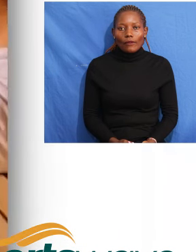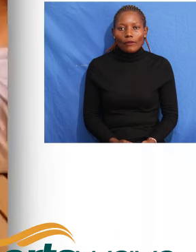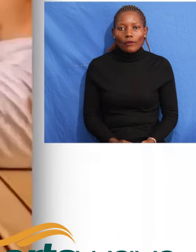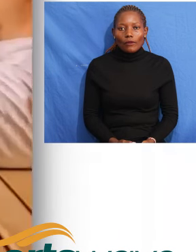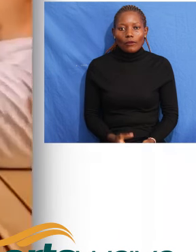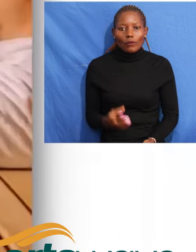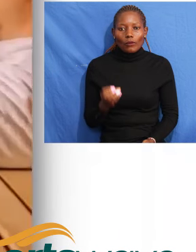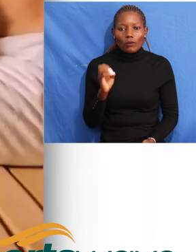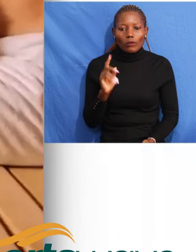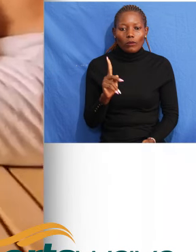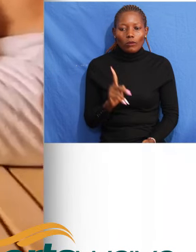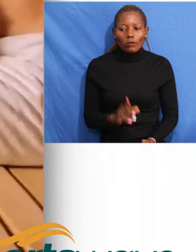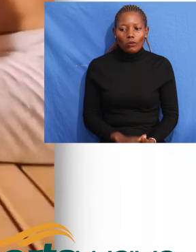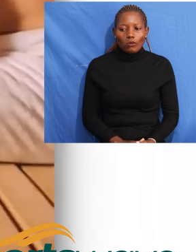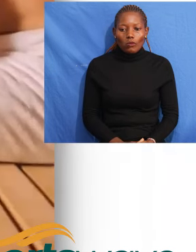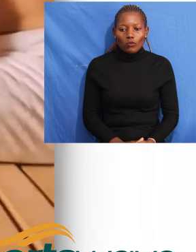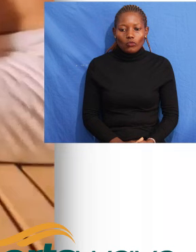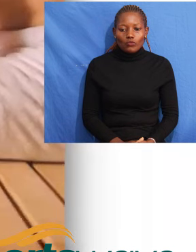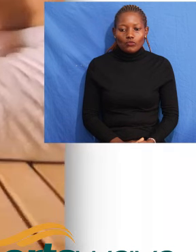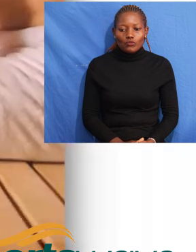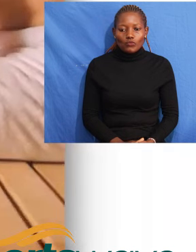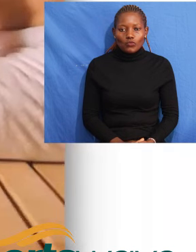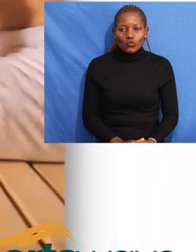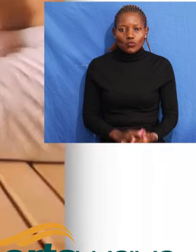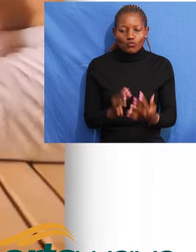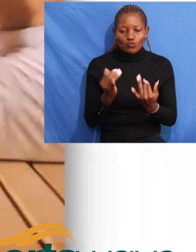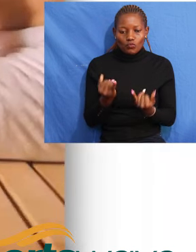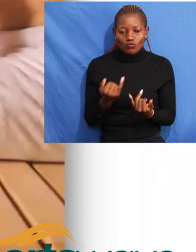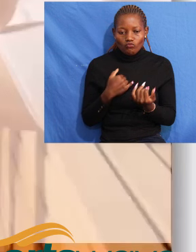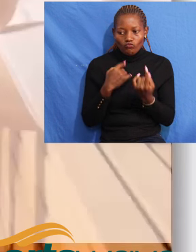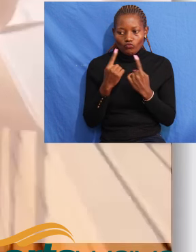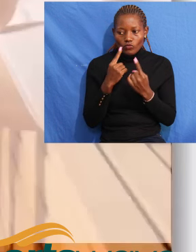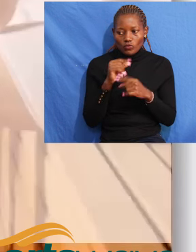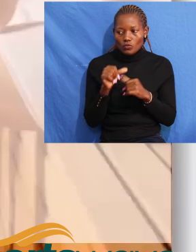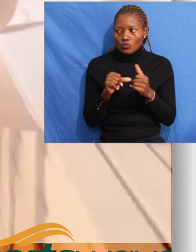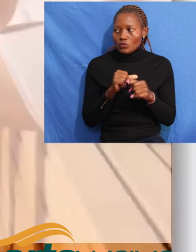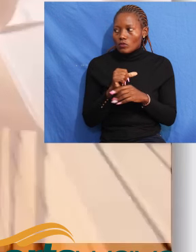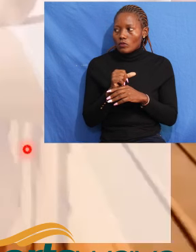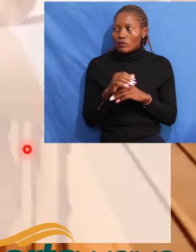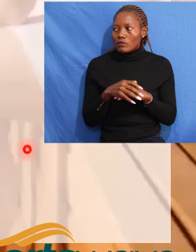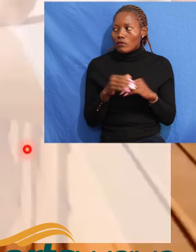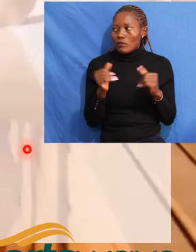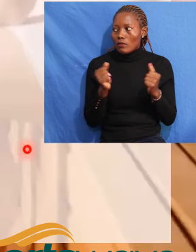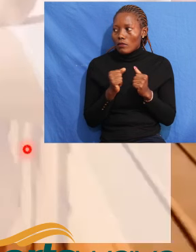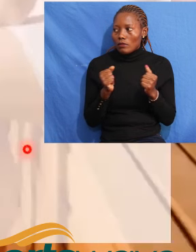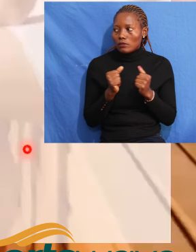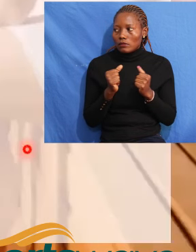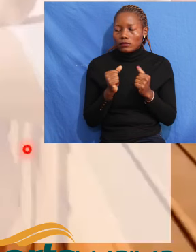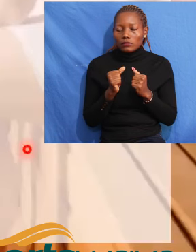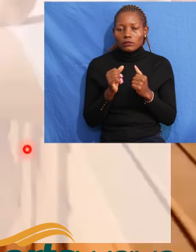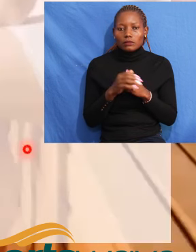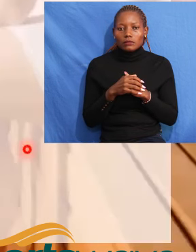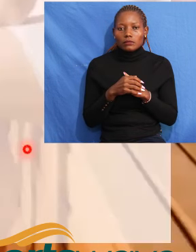Okay, and now I'm going to talk about icing or cooling and heating.